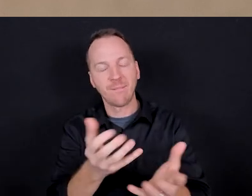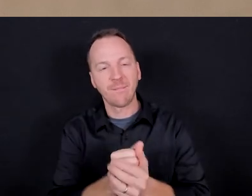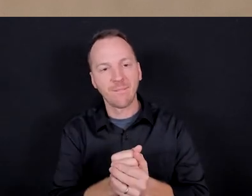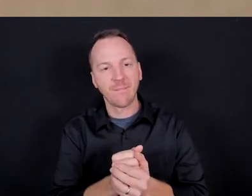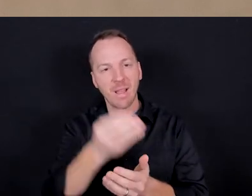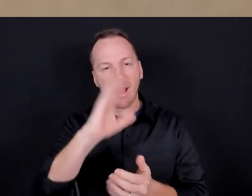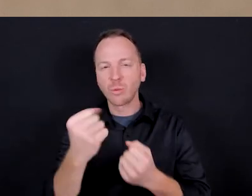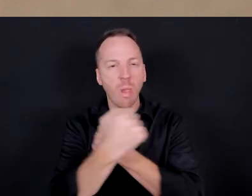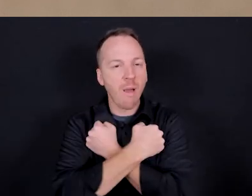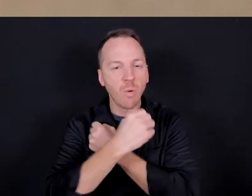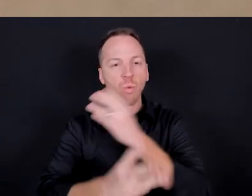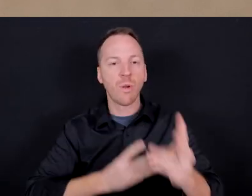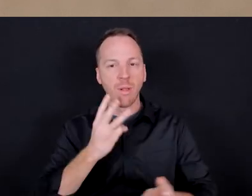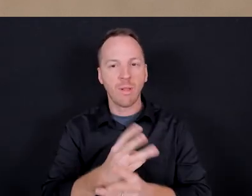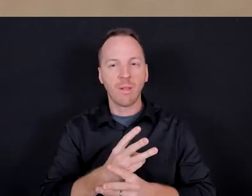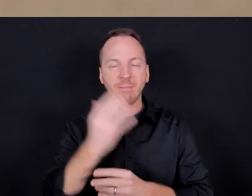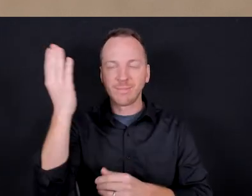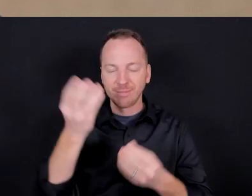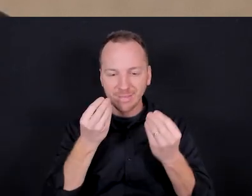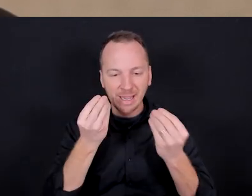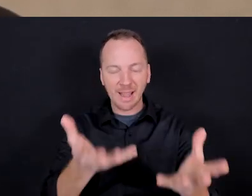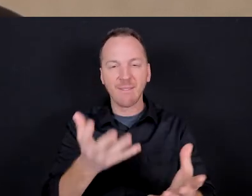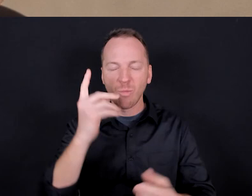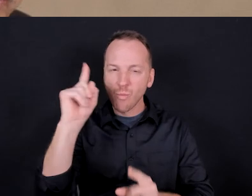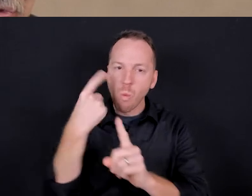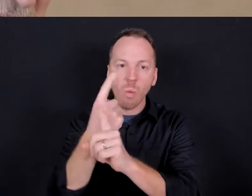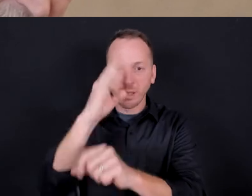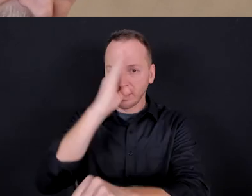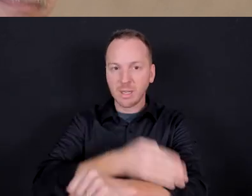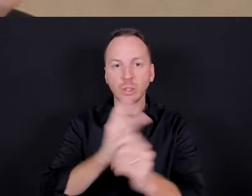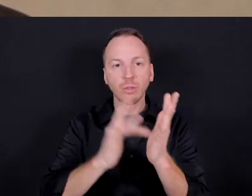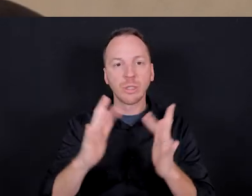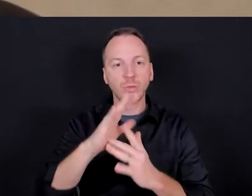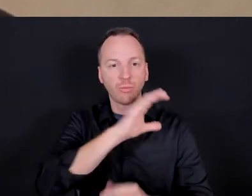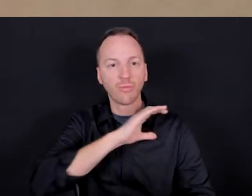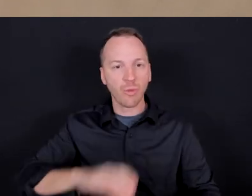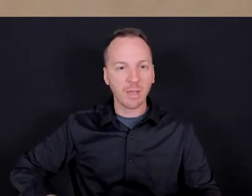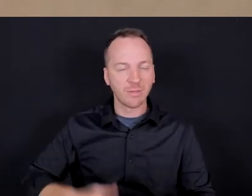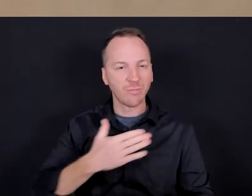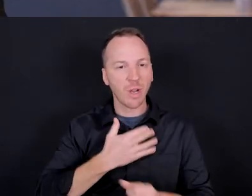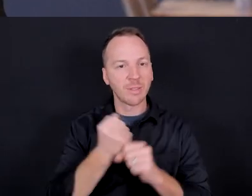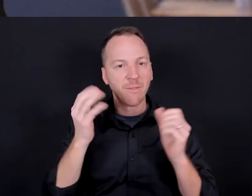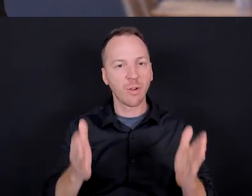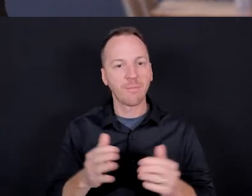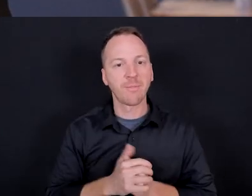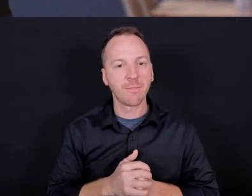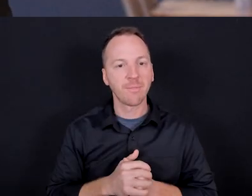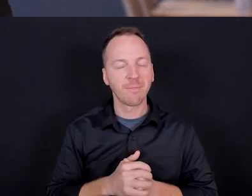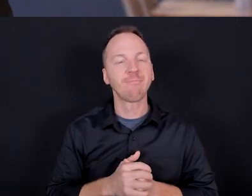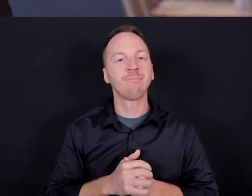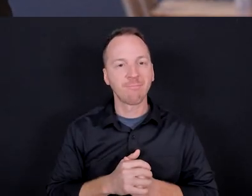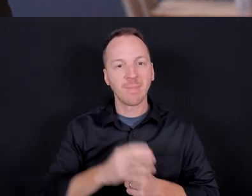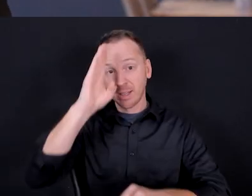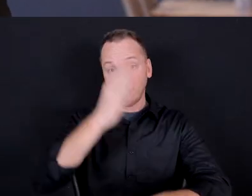God so loved the world that he gave his one and only Son, Jesus Christ, to be our Savior. This